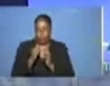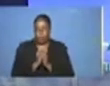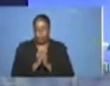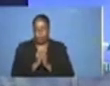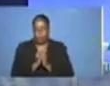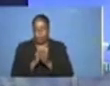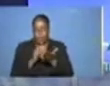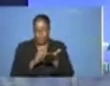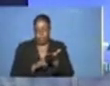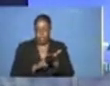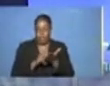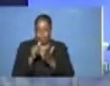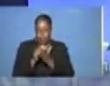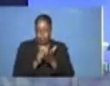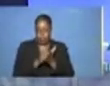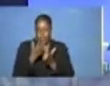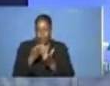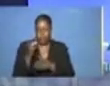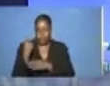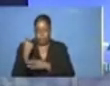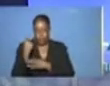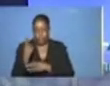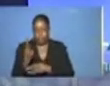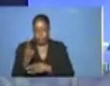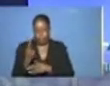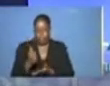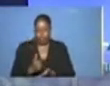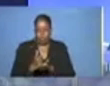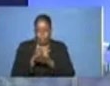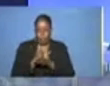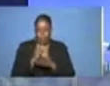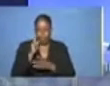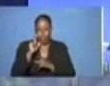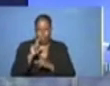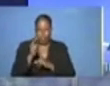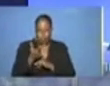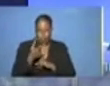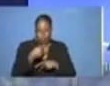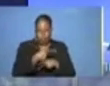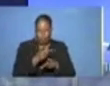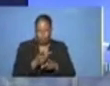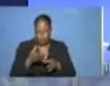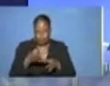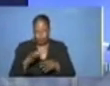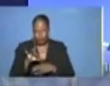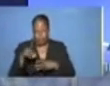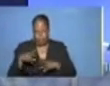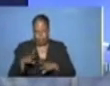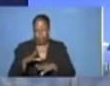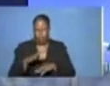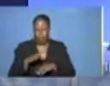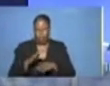recent signing of a memorandum of understanding is set to help local producers find their way on your table. Lloyd Allen has